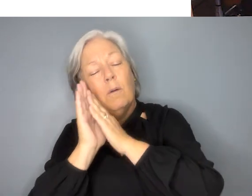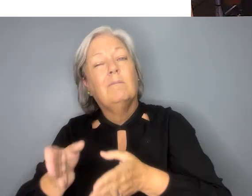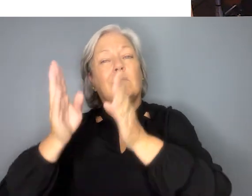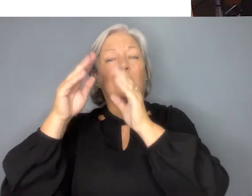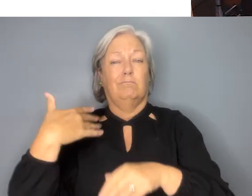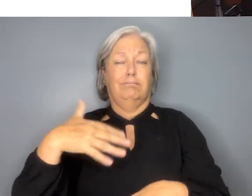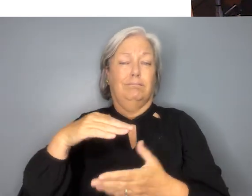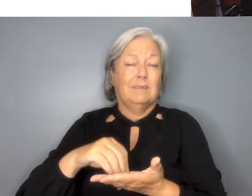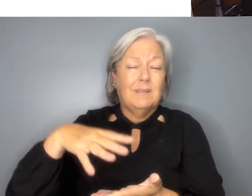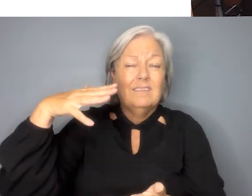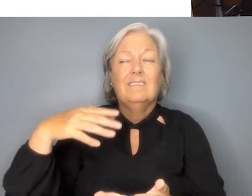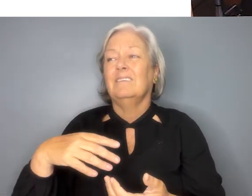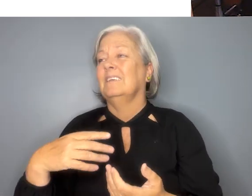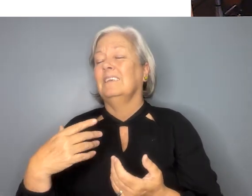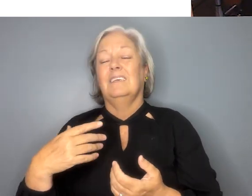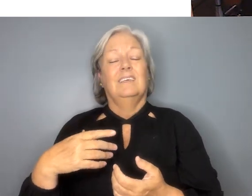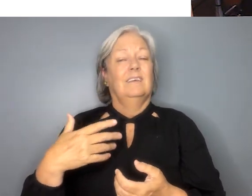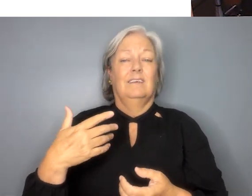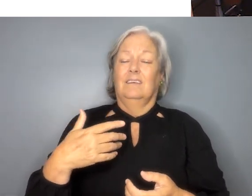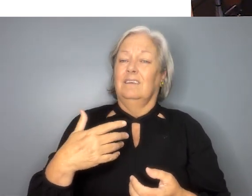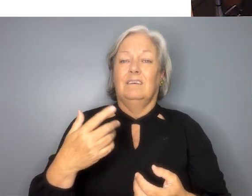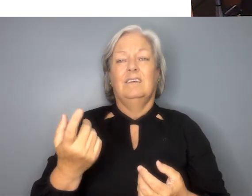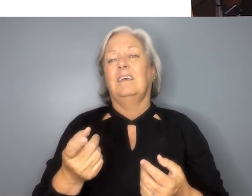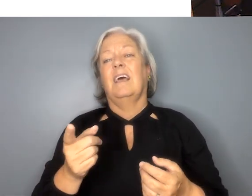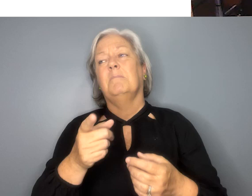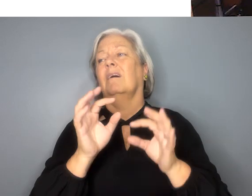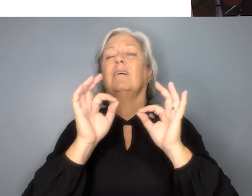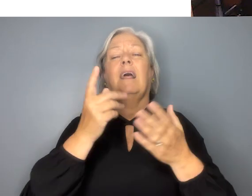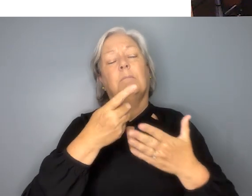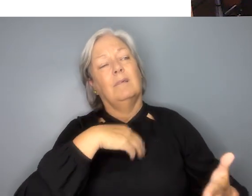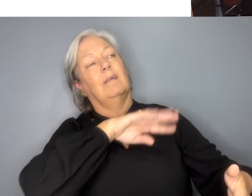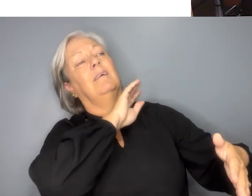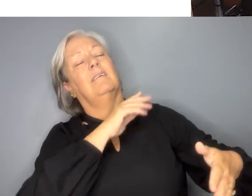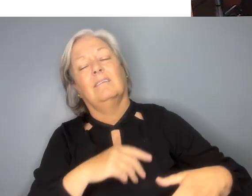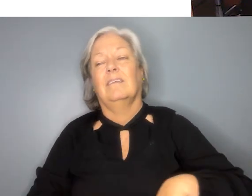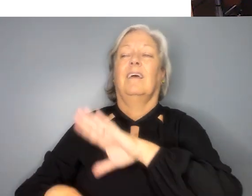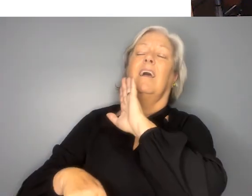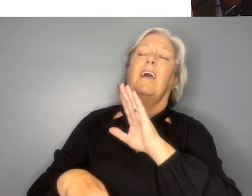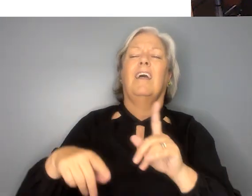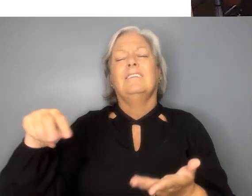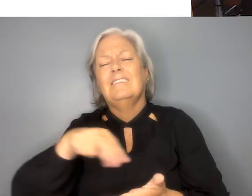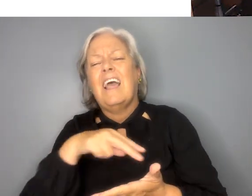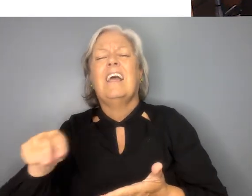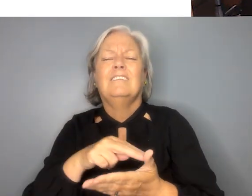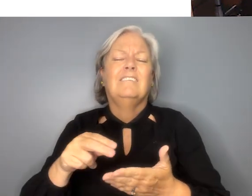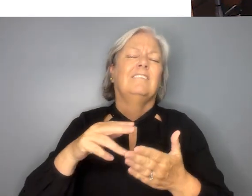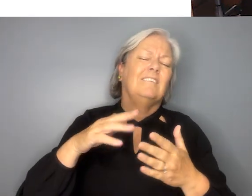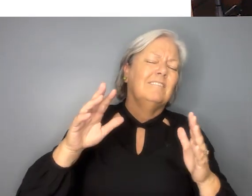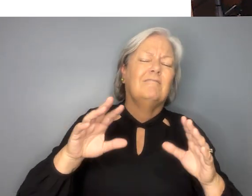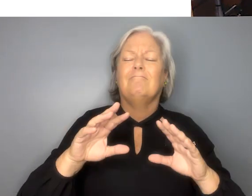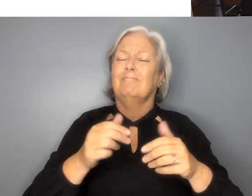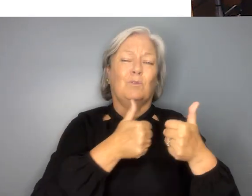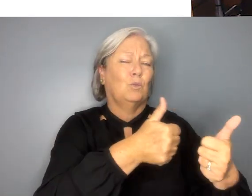was ridiculous. So it still just catered to all the glamour. Everything was done as glitter and wonderful and feather boas and partying. But it